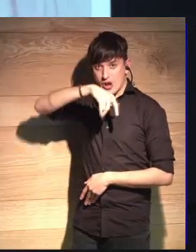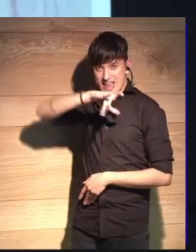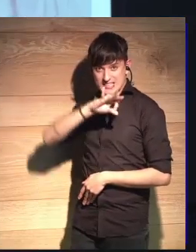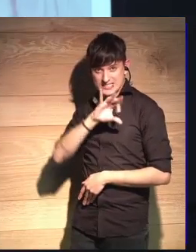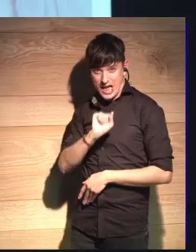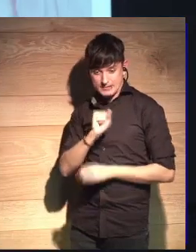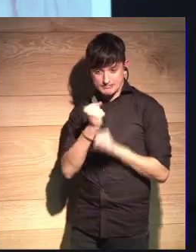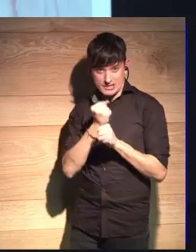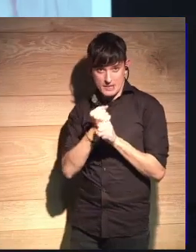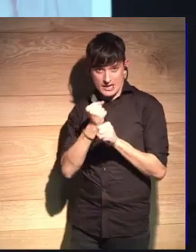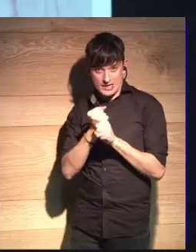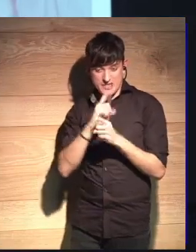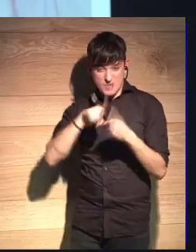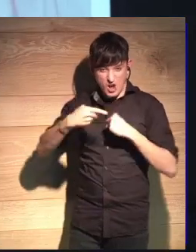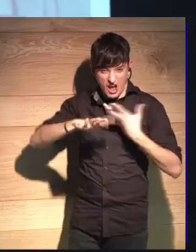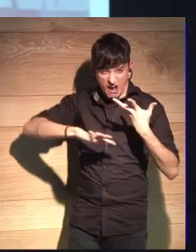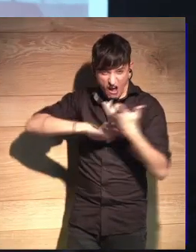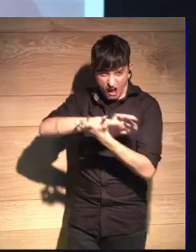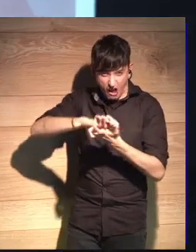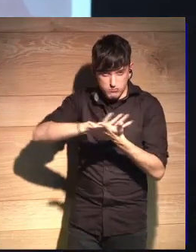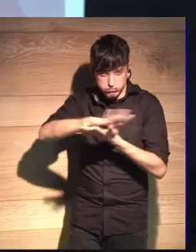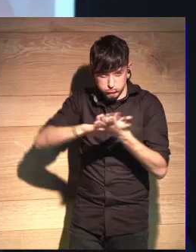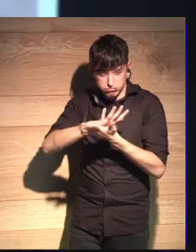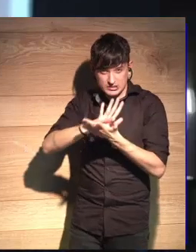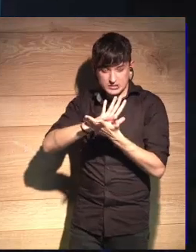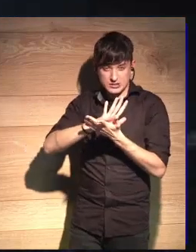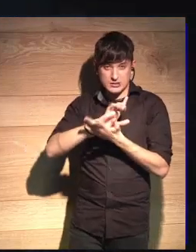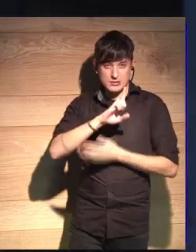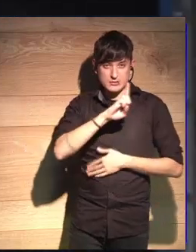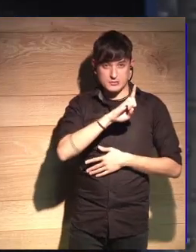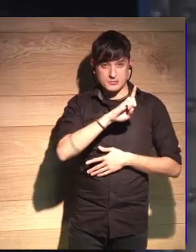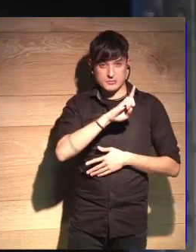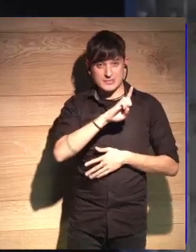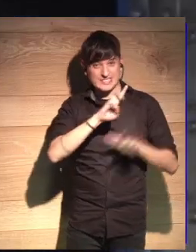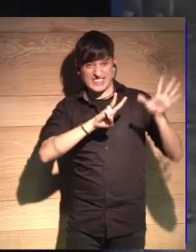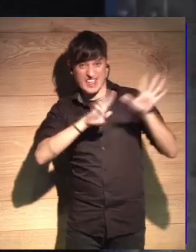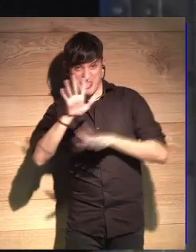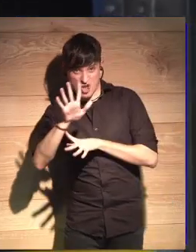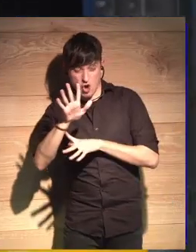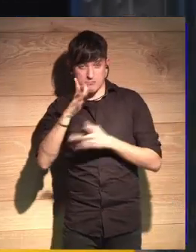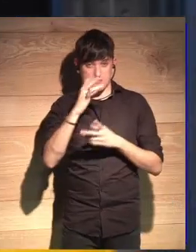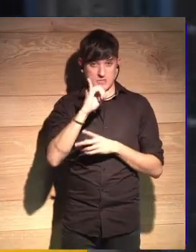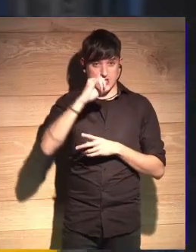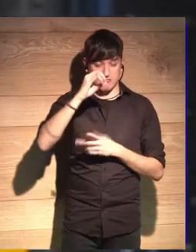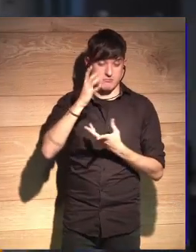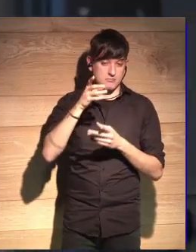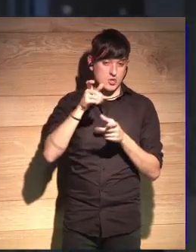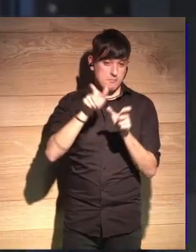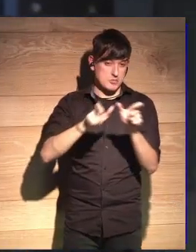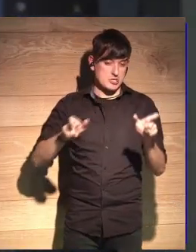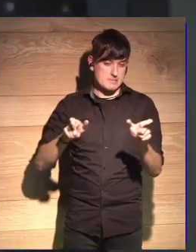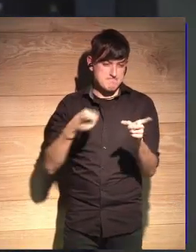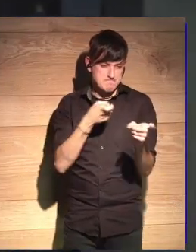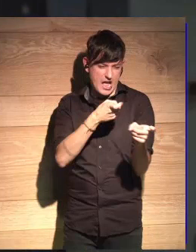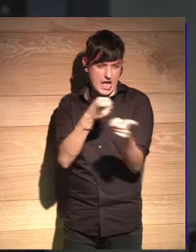of 1965, when Indonesians killed 500,000 Indonesians. I was living